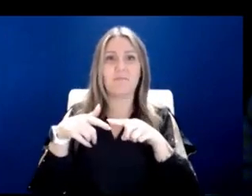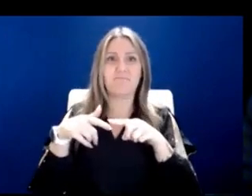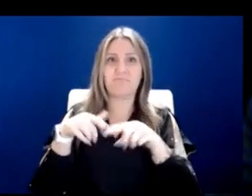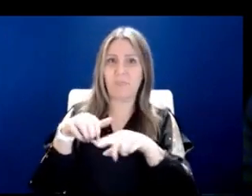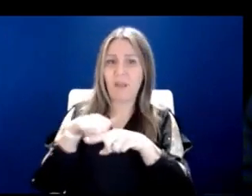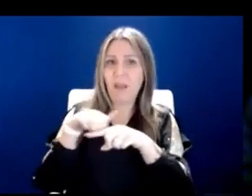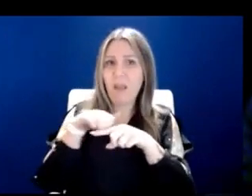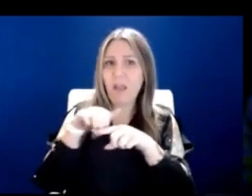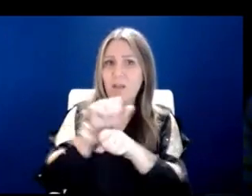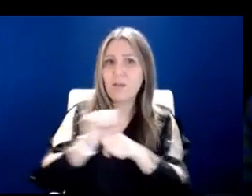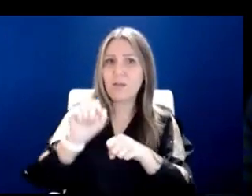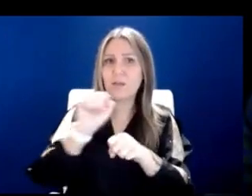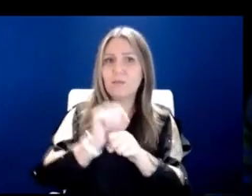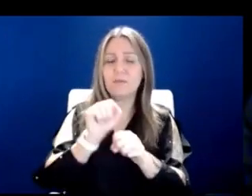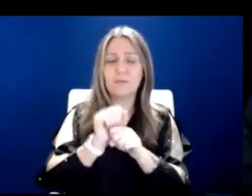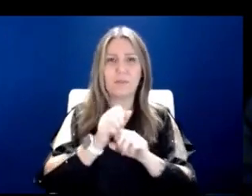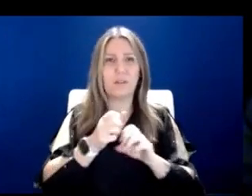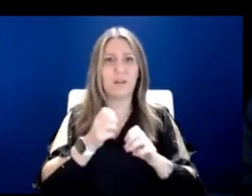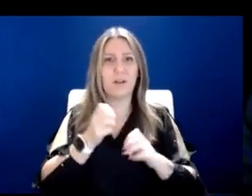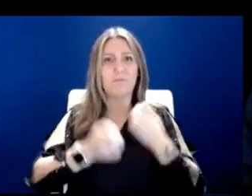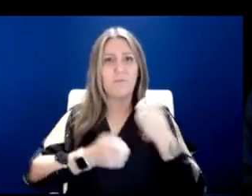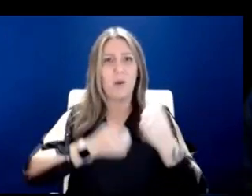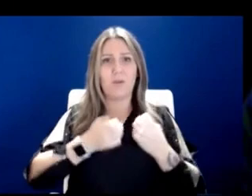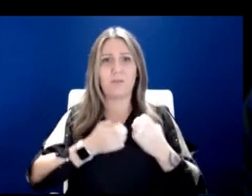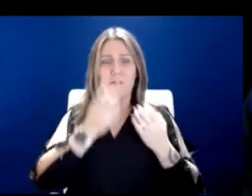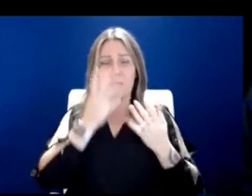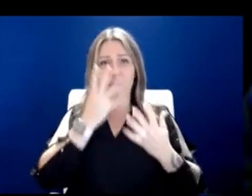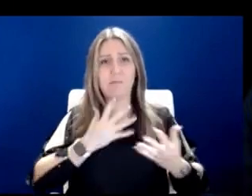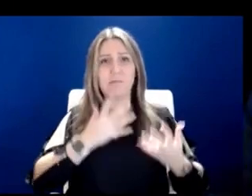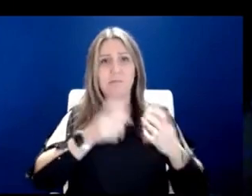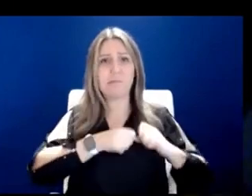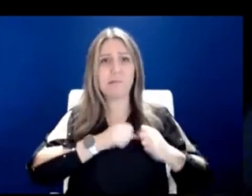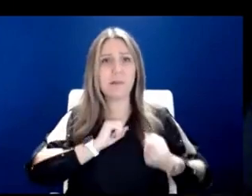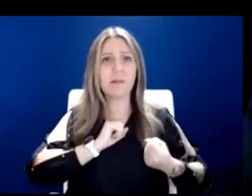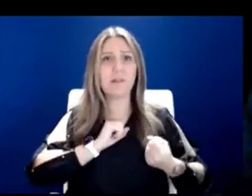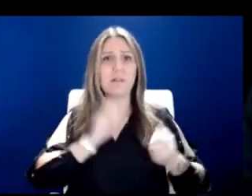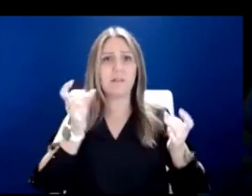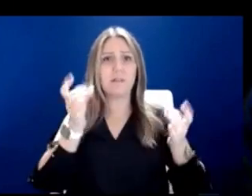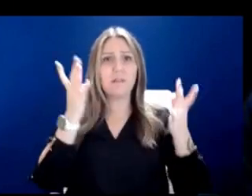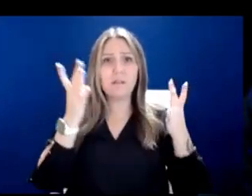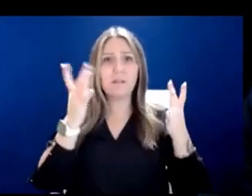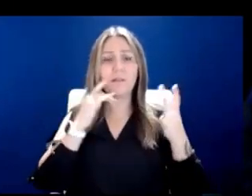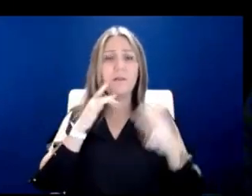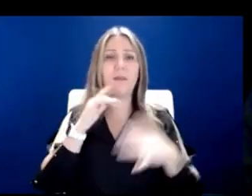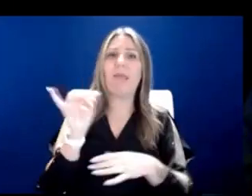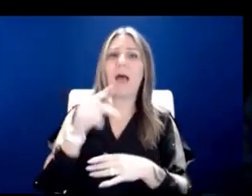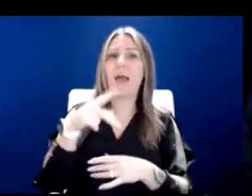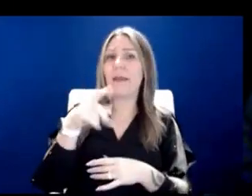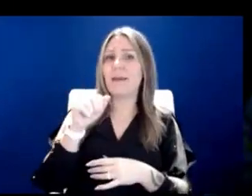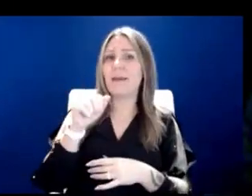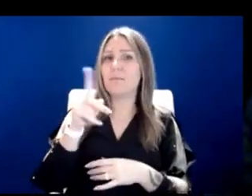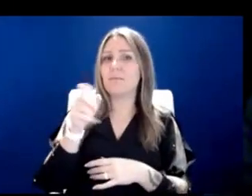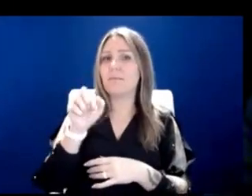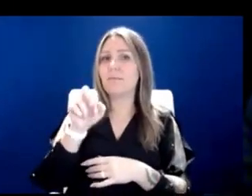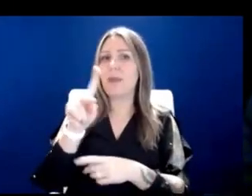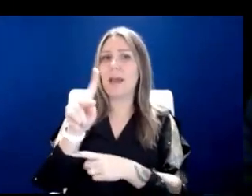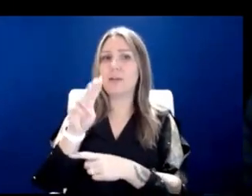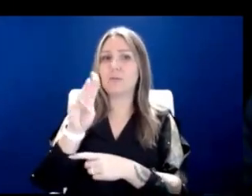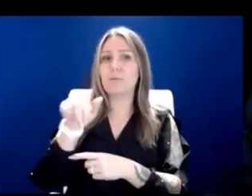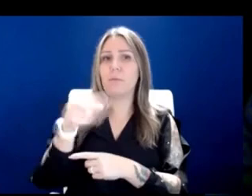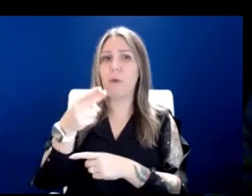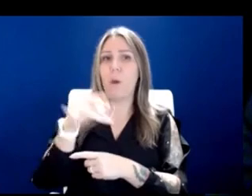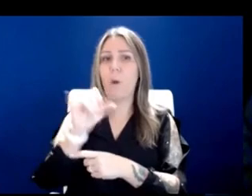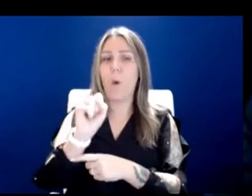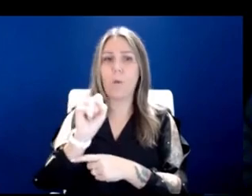emotionally devastating. I mean, it would be to the point of Patrick Mahomes getting ready for the Super Bowl, and then on